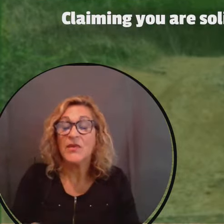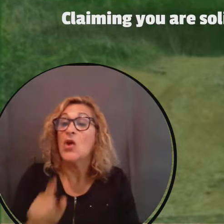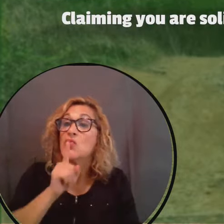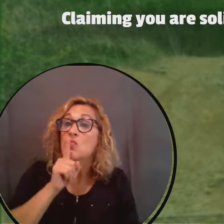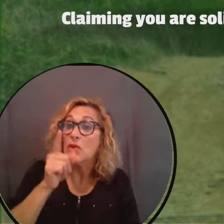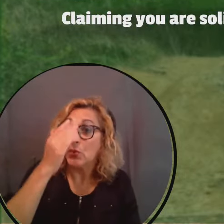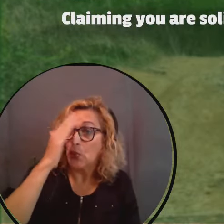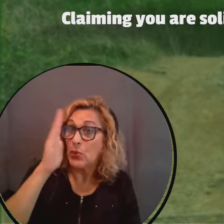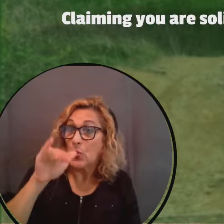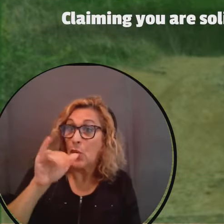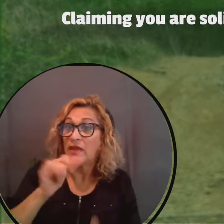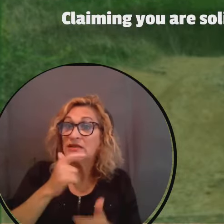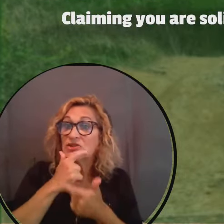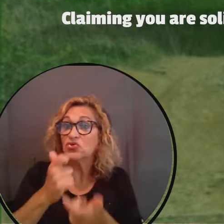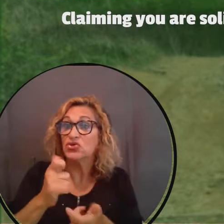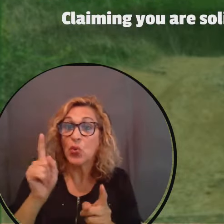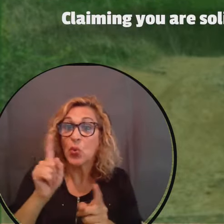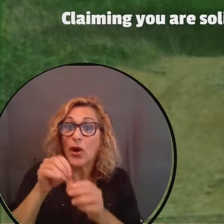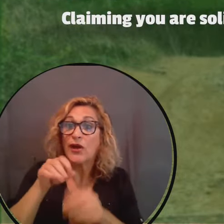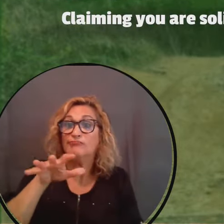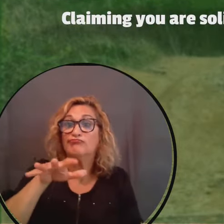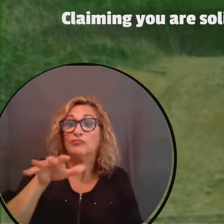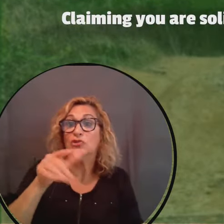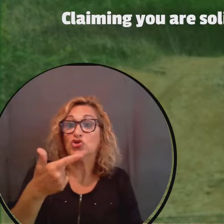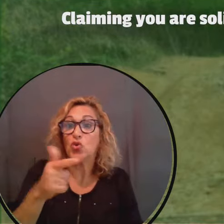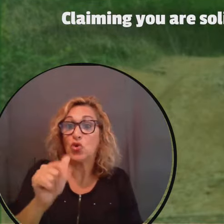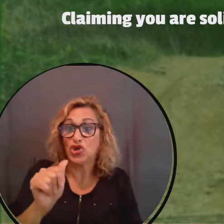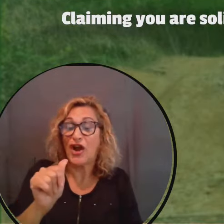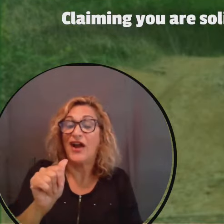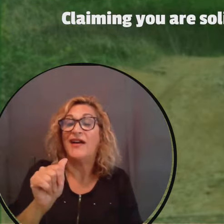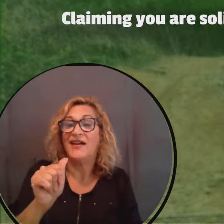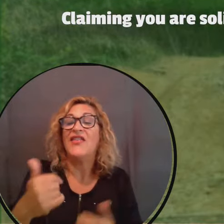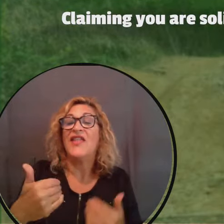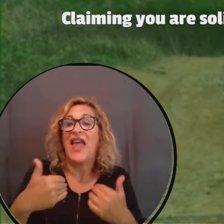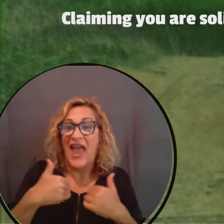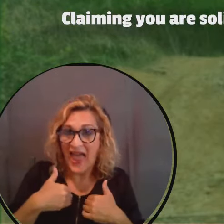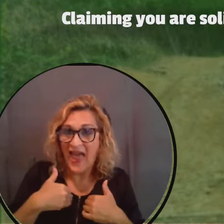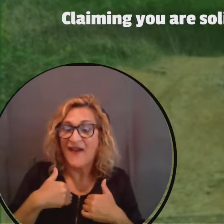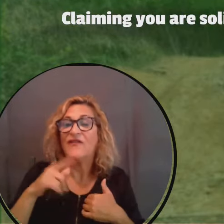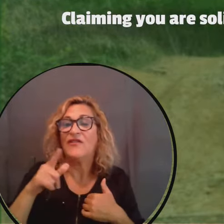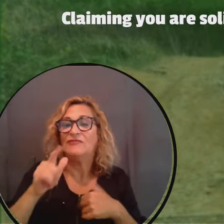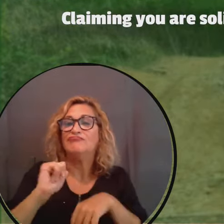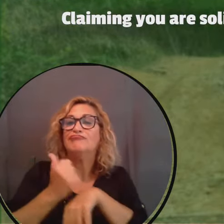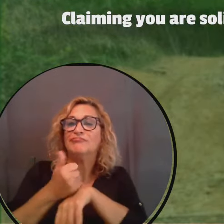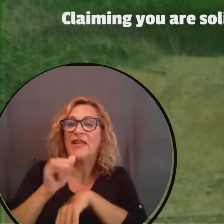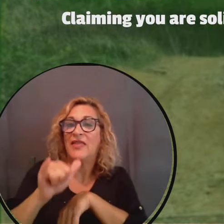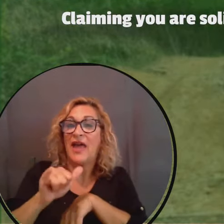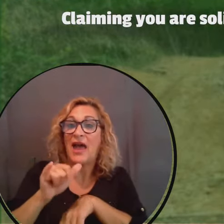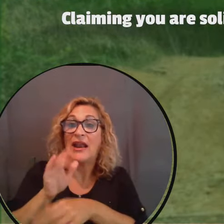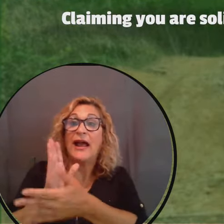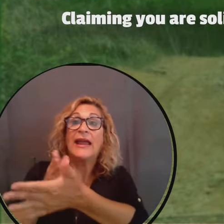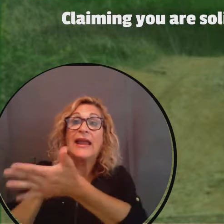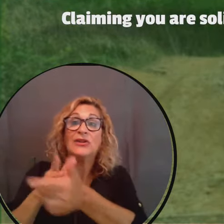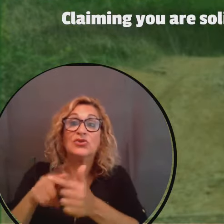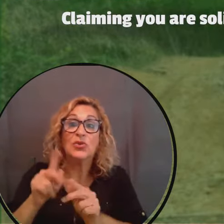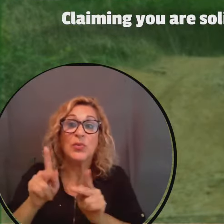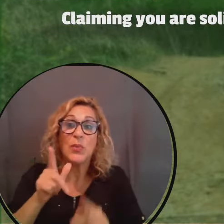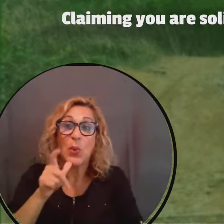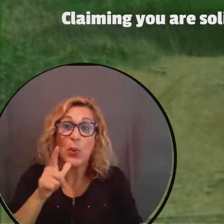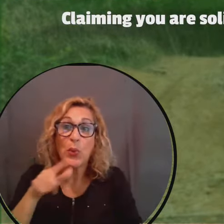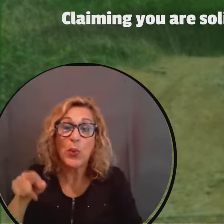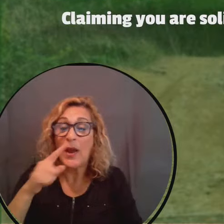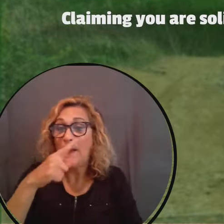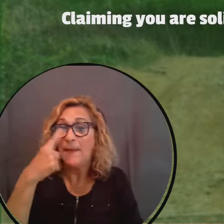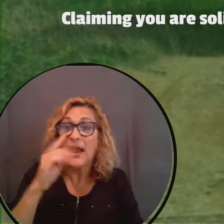know the criminal punishment system is mostly directed at poor Black and brown folks, and charity fraud is a